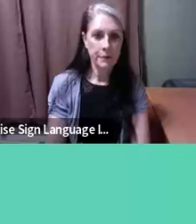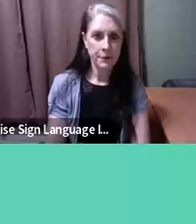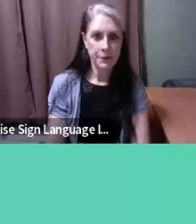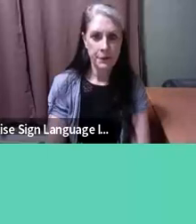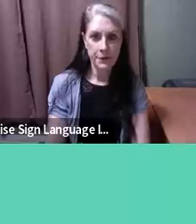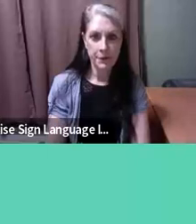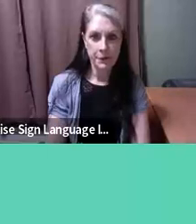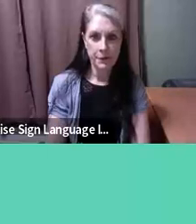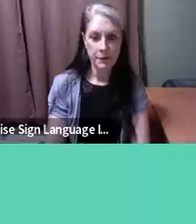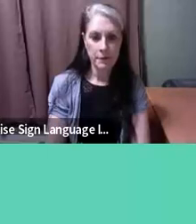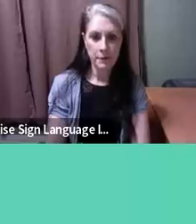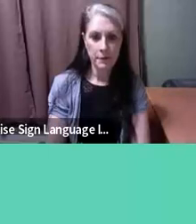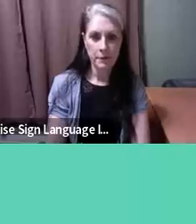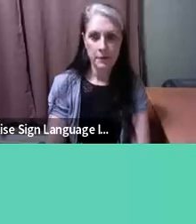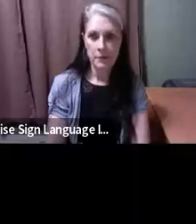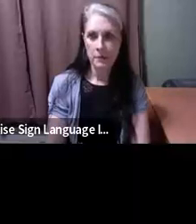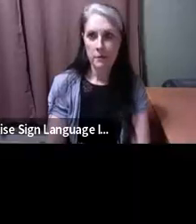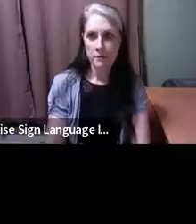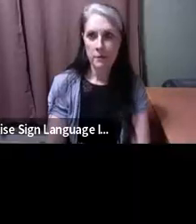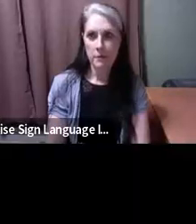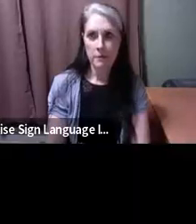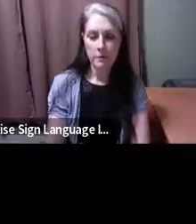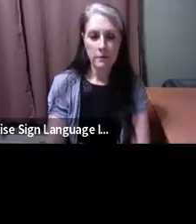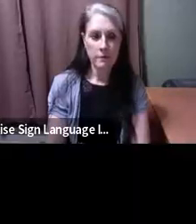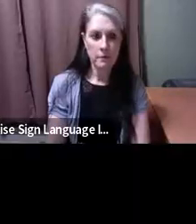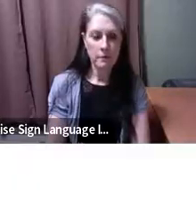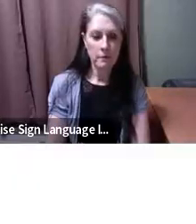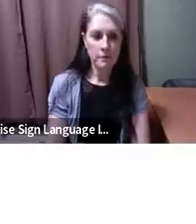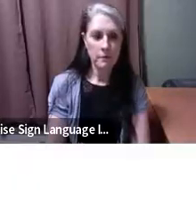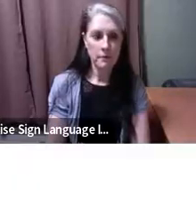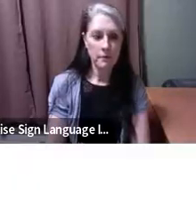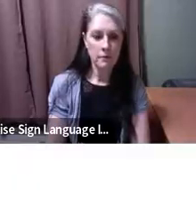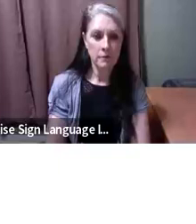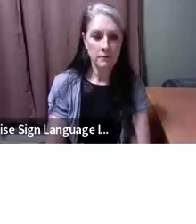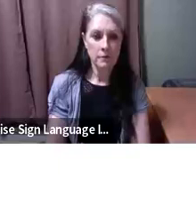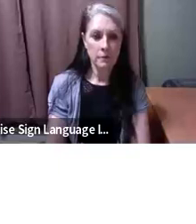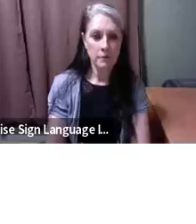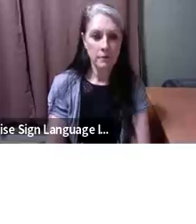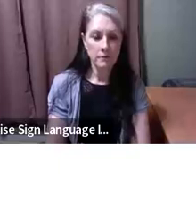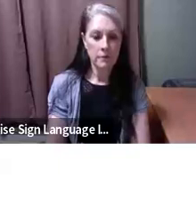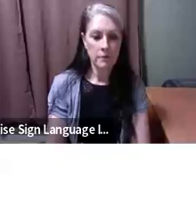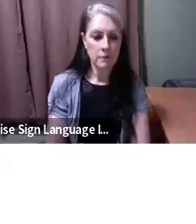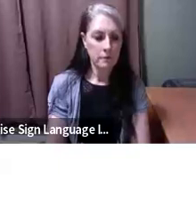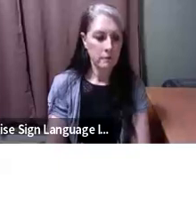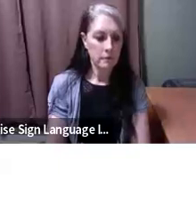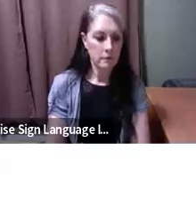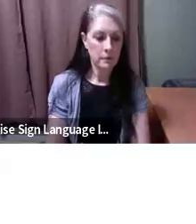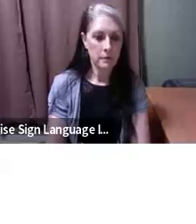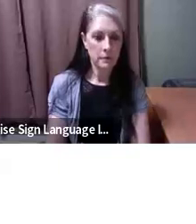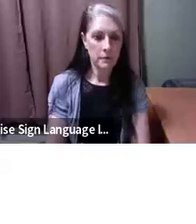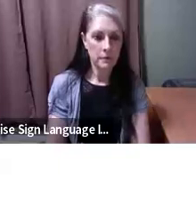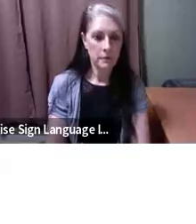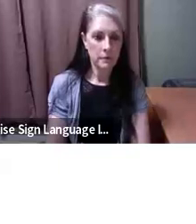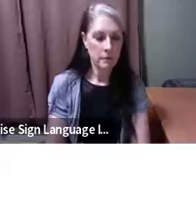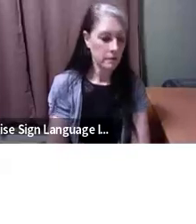And undermine our collective work toward justice. now On top of understanding the effects of ableism,